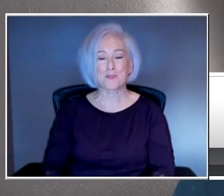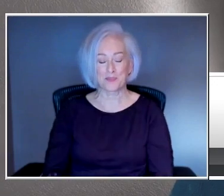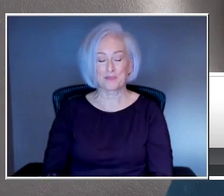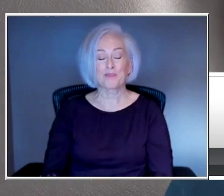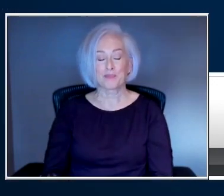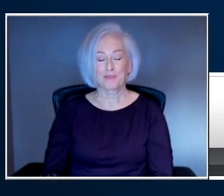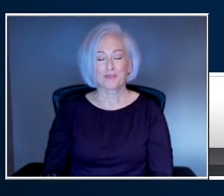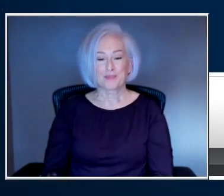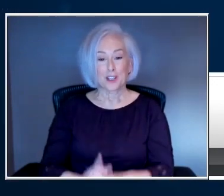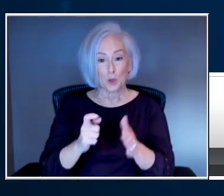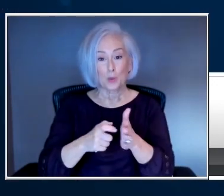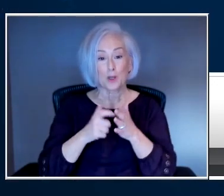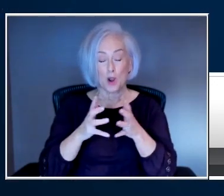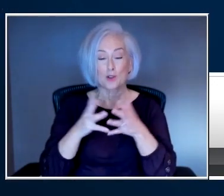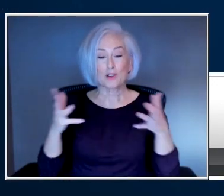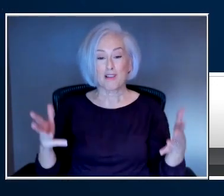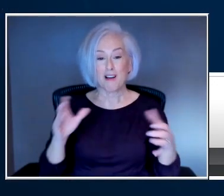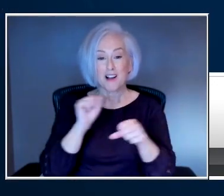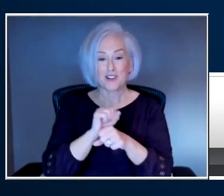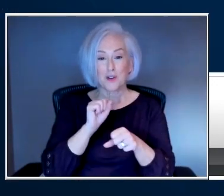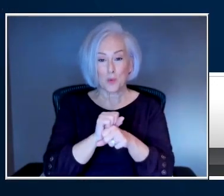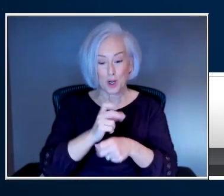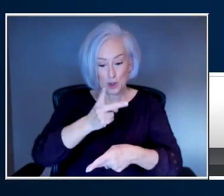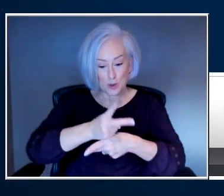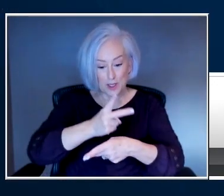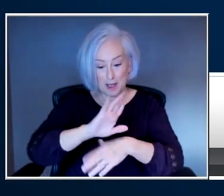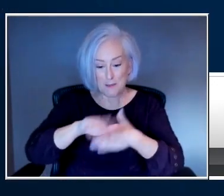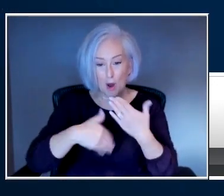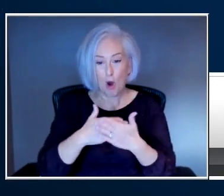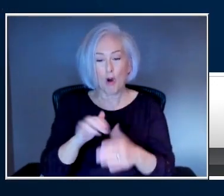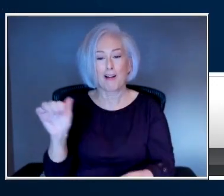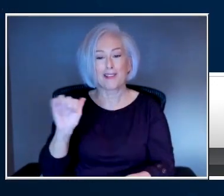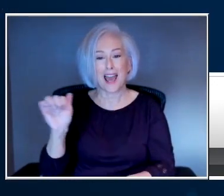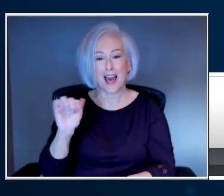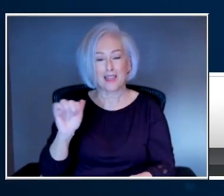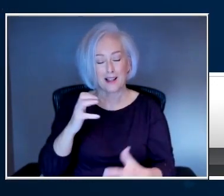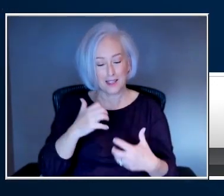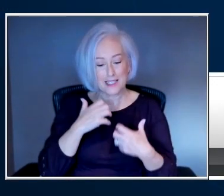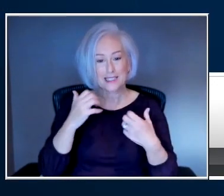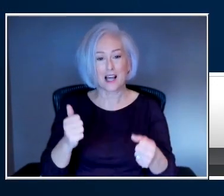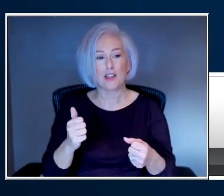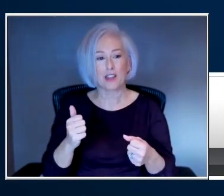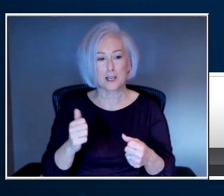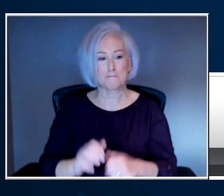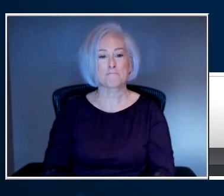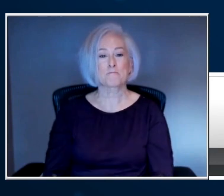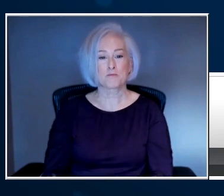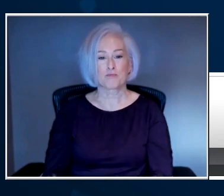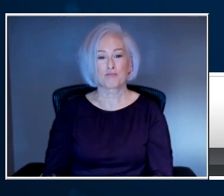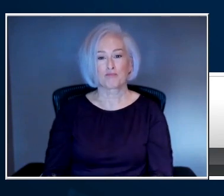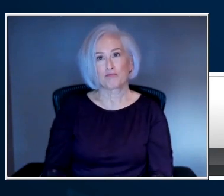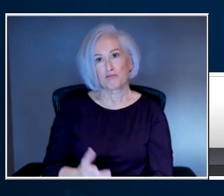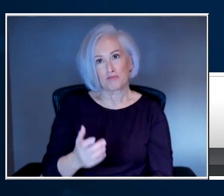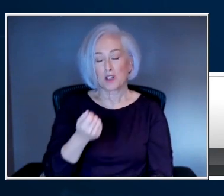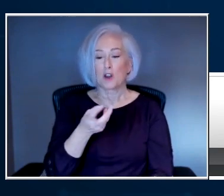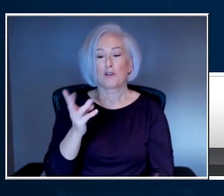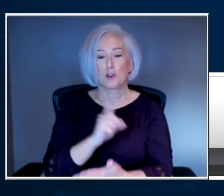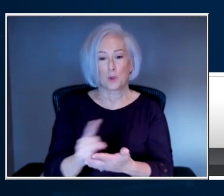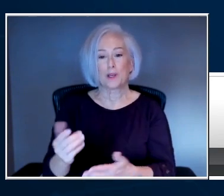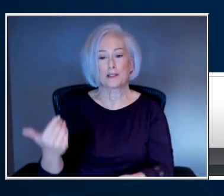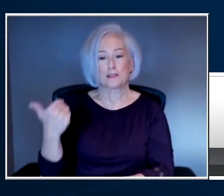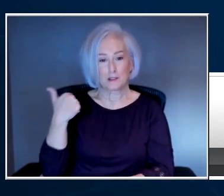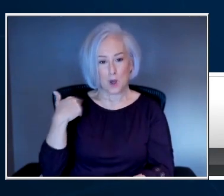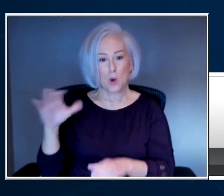lot of work to keep all those athletes healthy. So as you know, we did physicals more than a couple of weeks ago now. They've actually completed